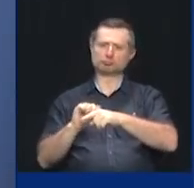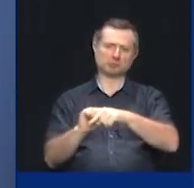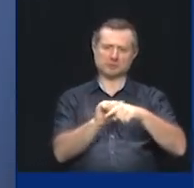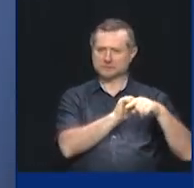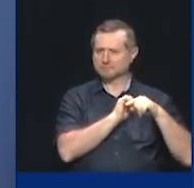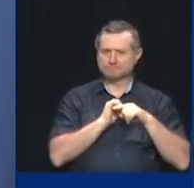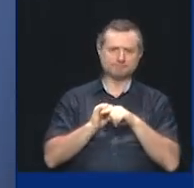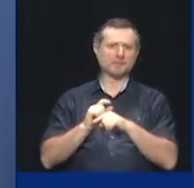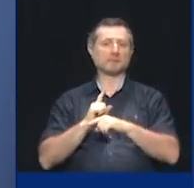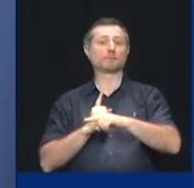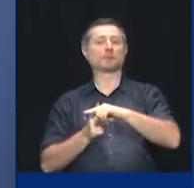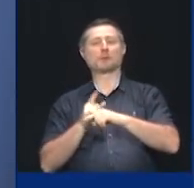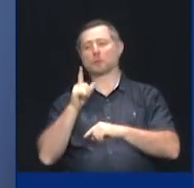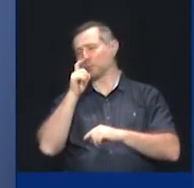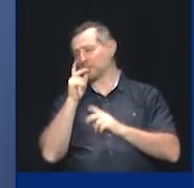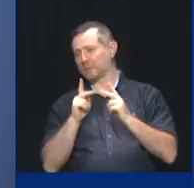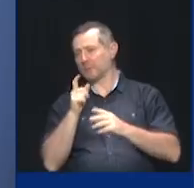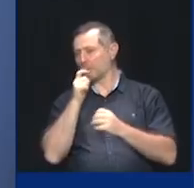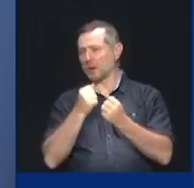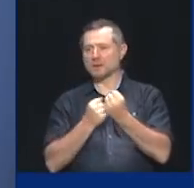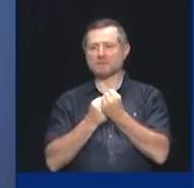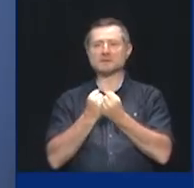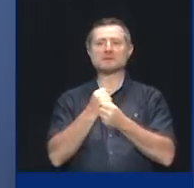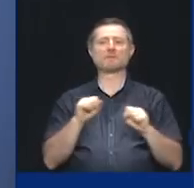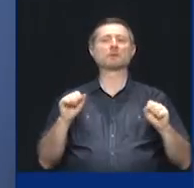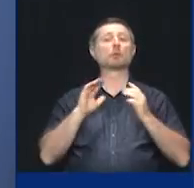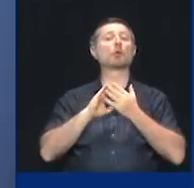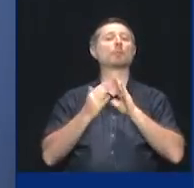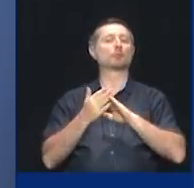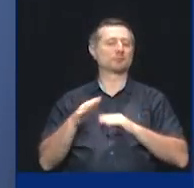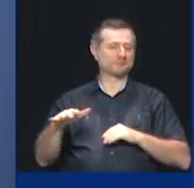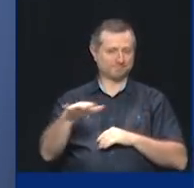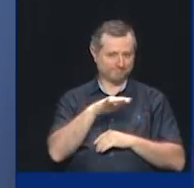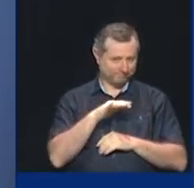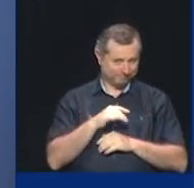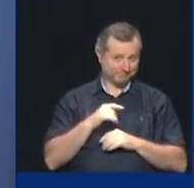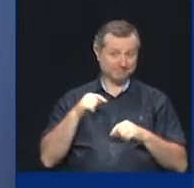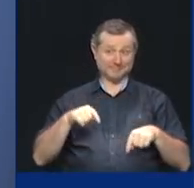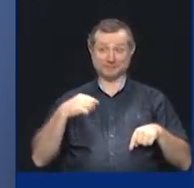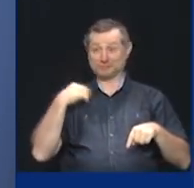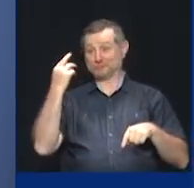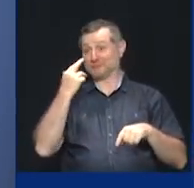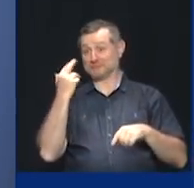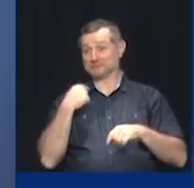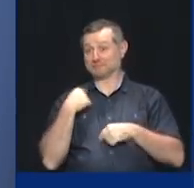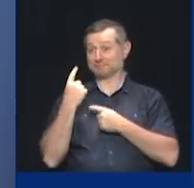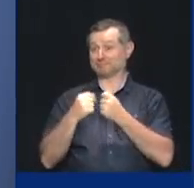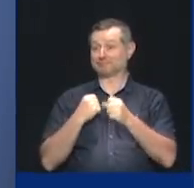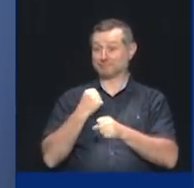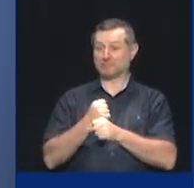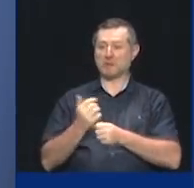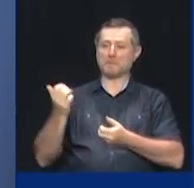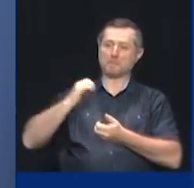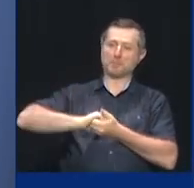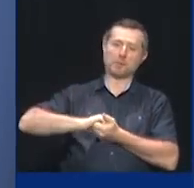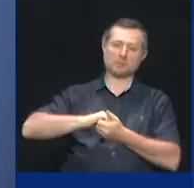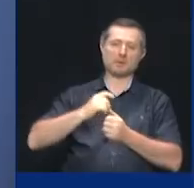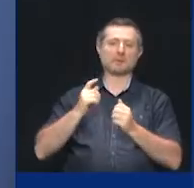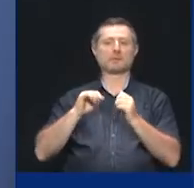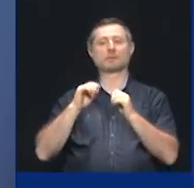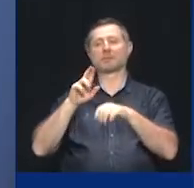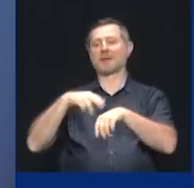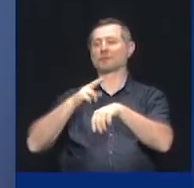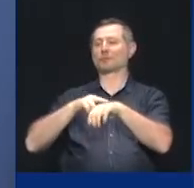who support safe communities. This is why last fall, John Jay, in partnership with the National Organization of Black Law Enforcement Executives,